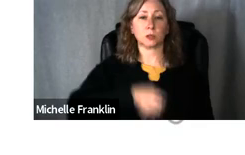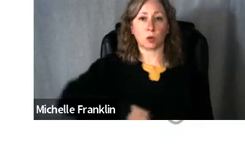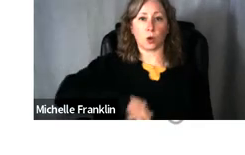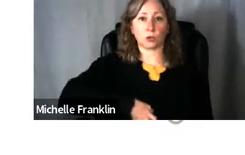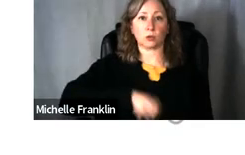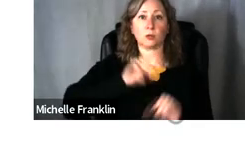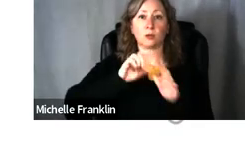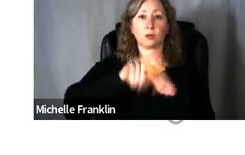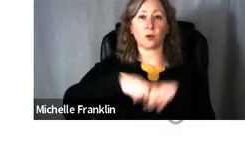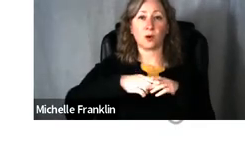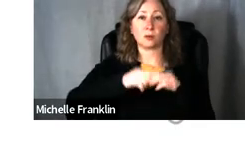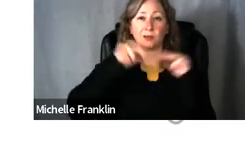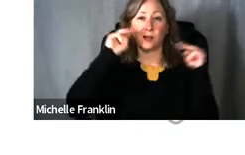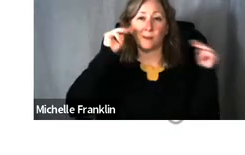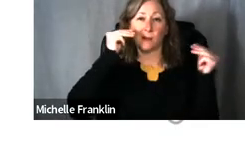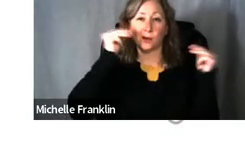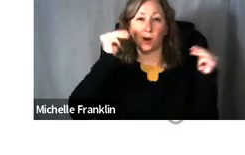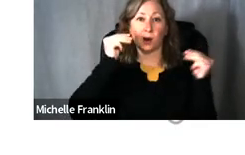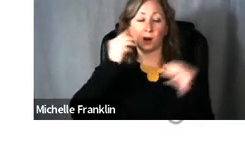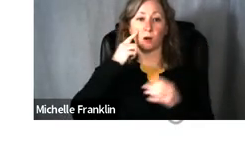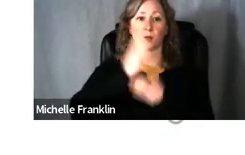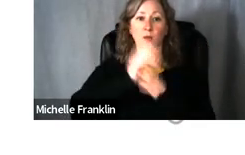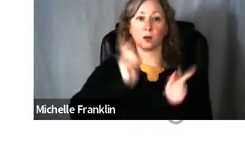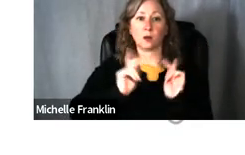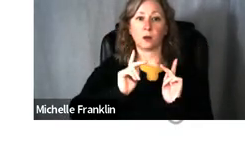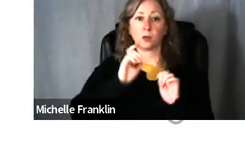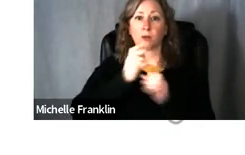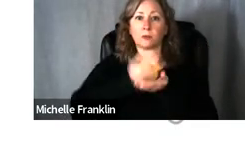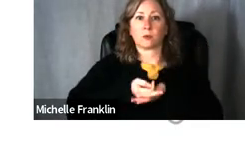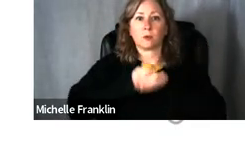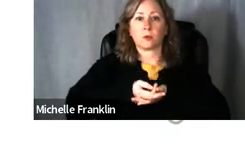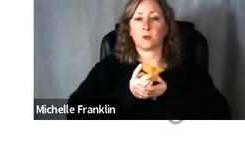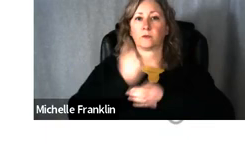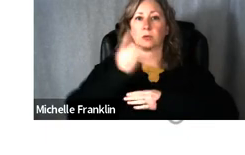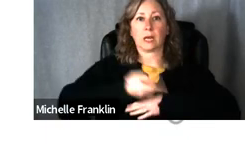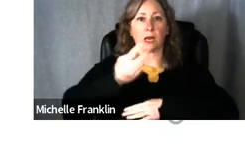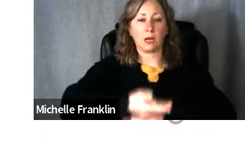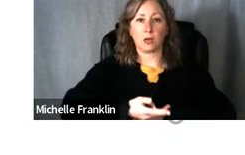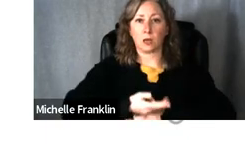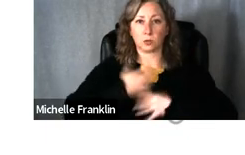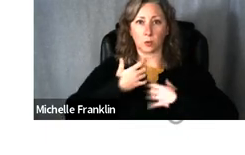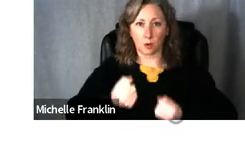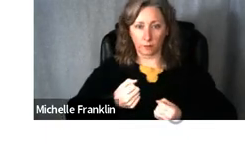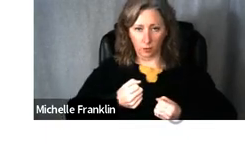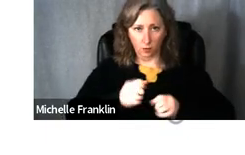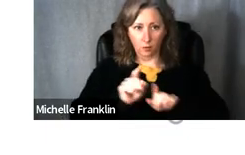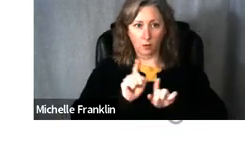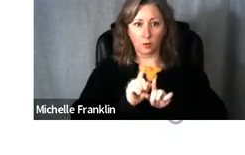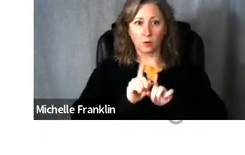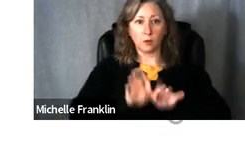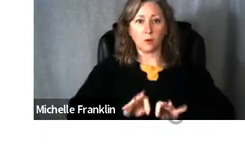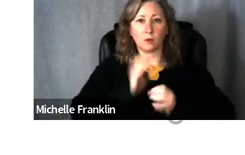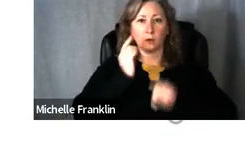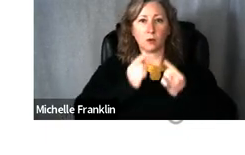even trigger migraines in some people that require days of bed rest for recovery. So also, we want to worry about things